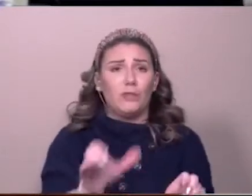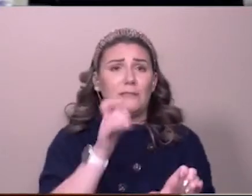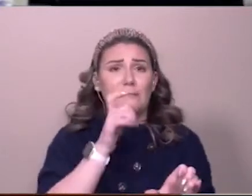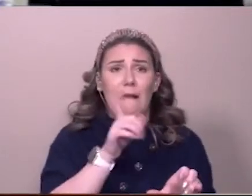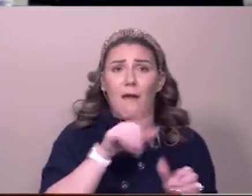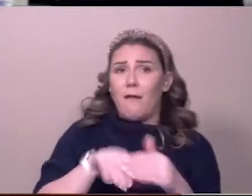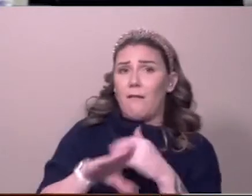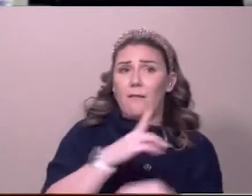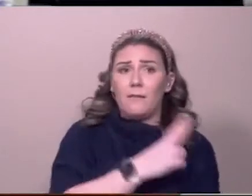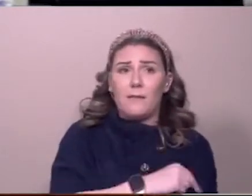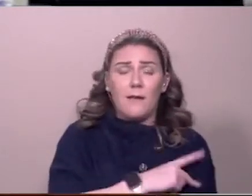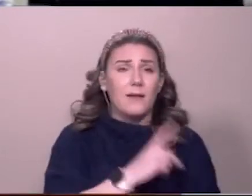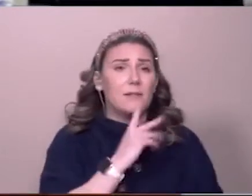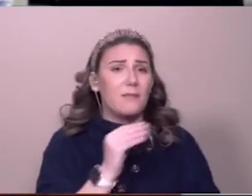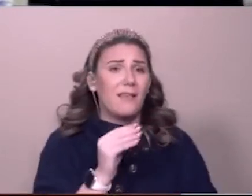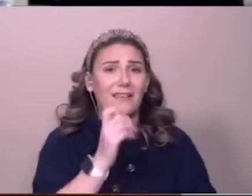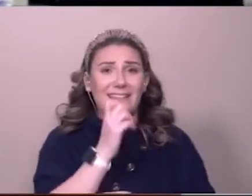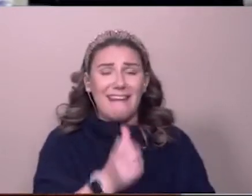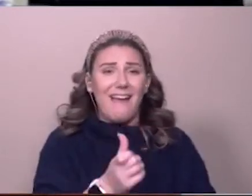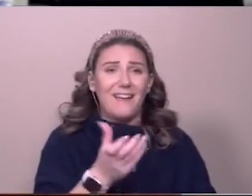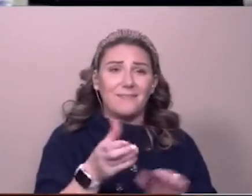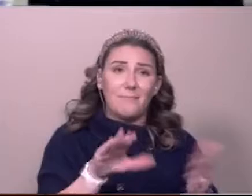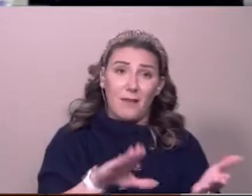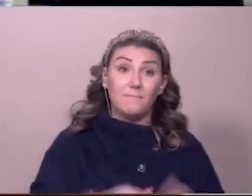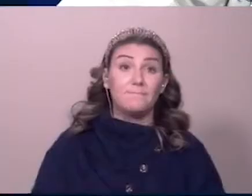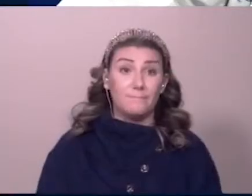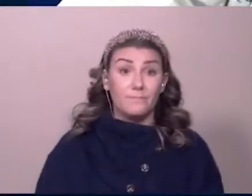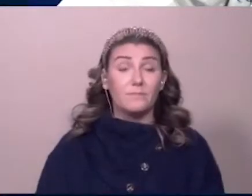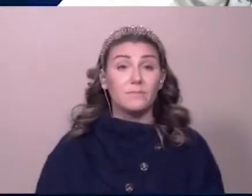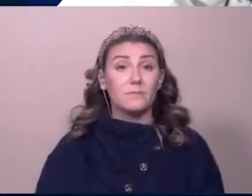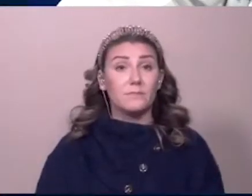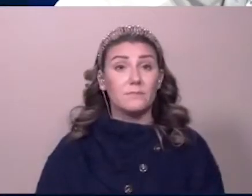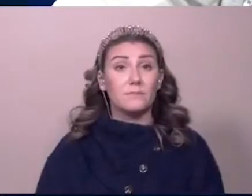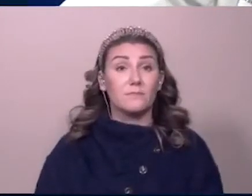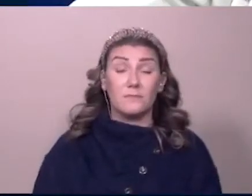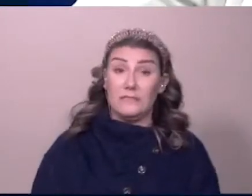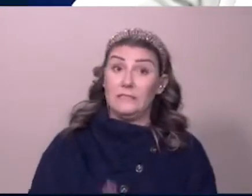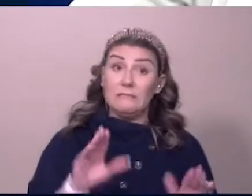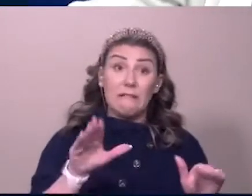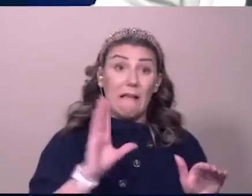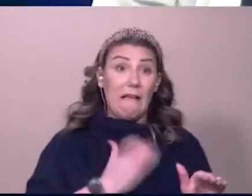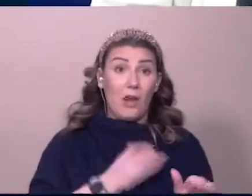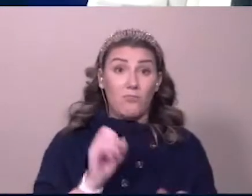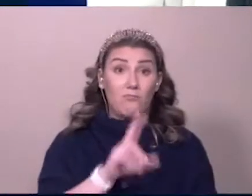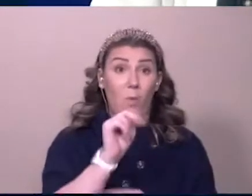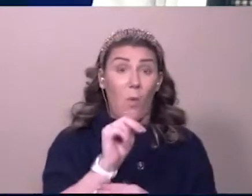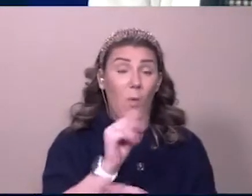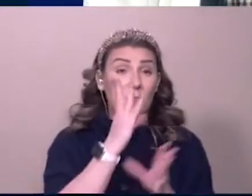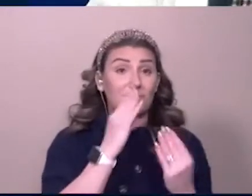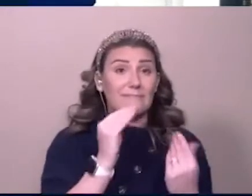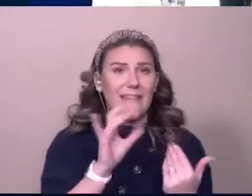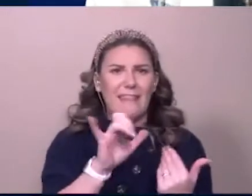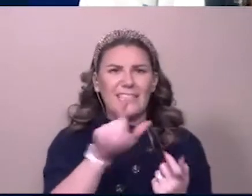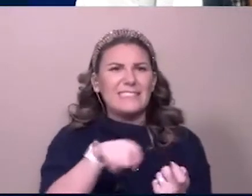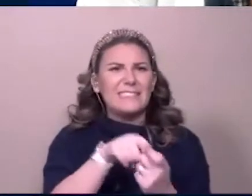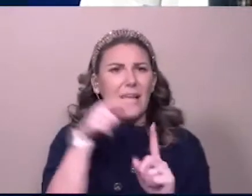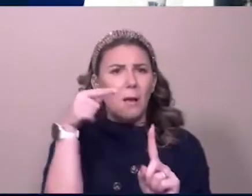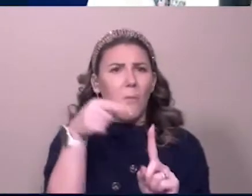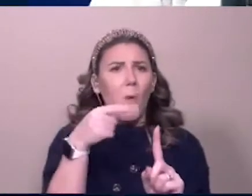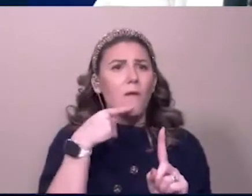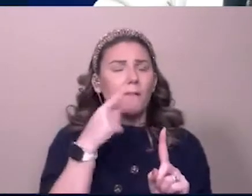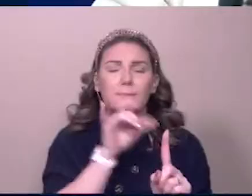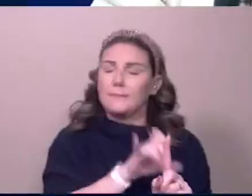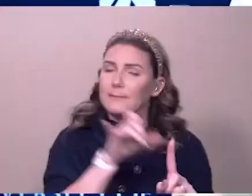hospital, and also not ending up dying. I just say on our own data, we've looked at that exact point and found exactly that same